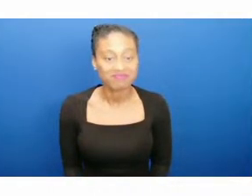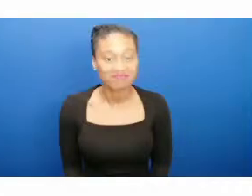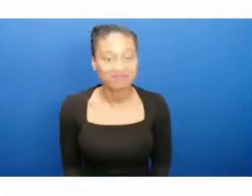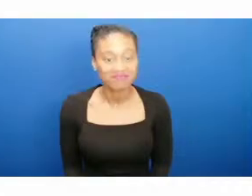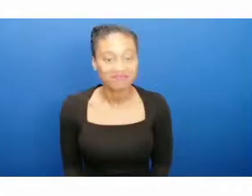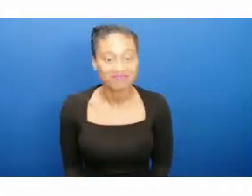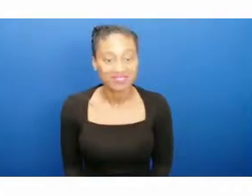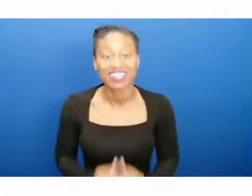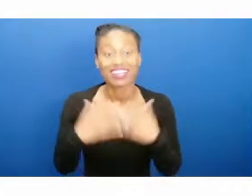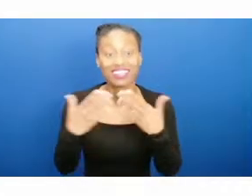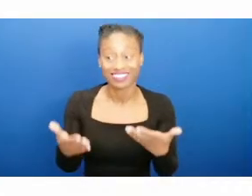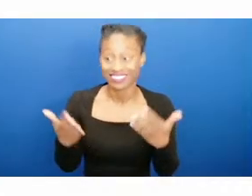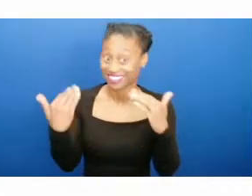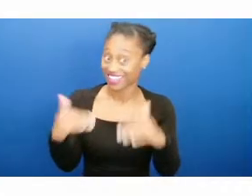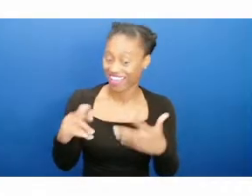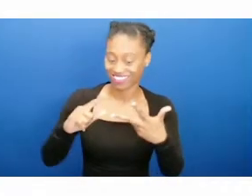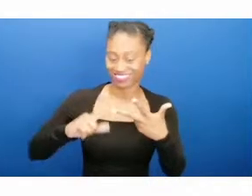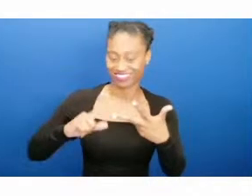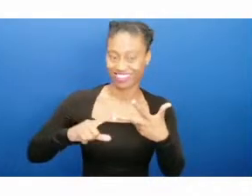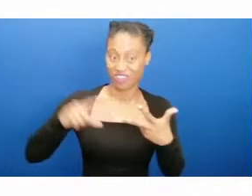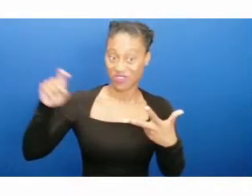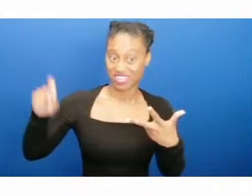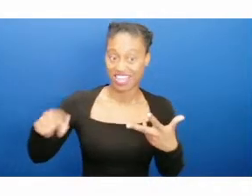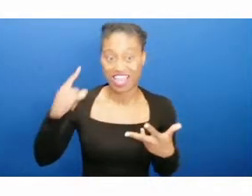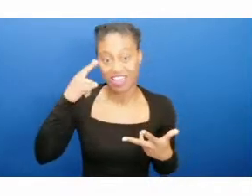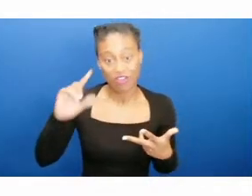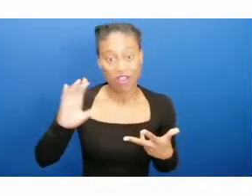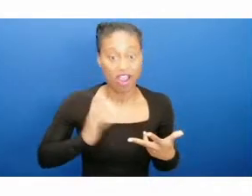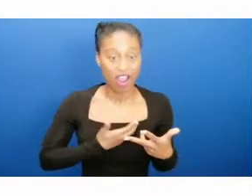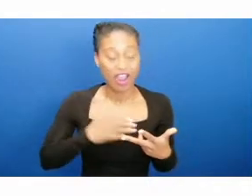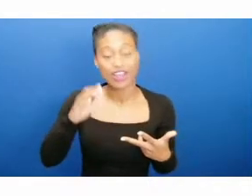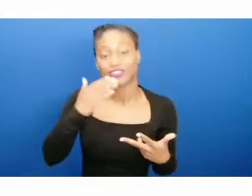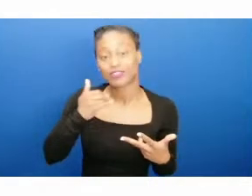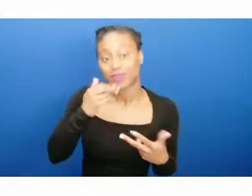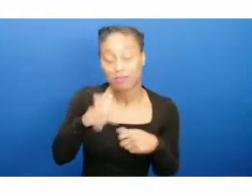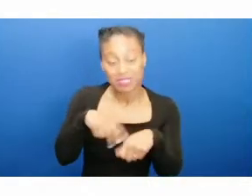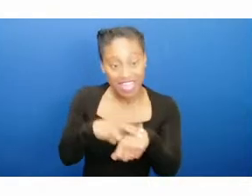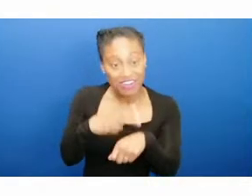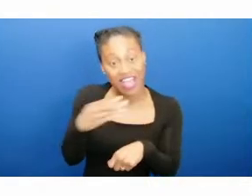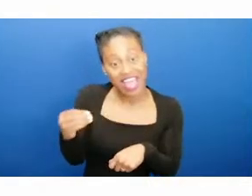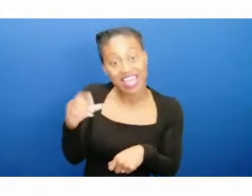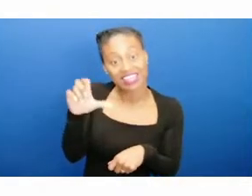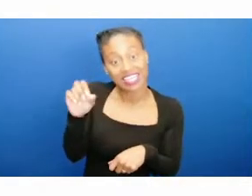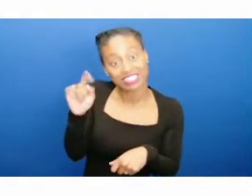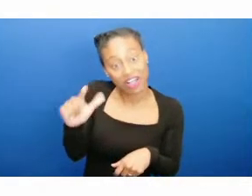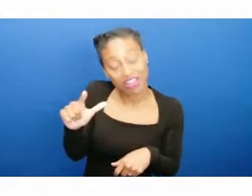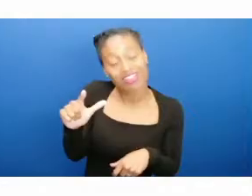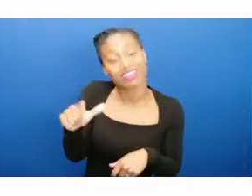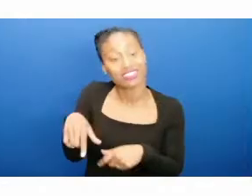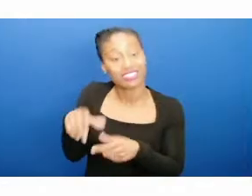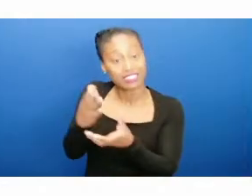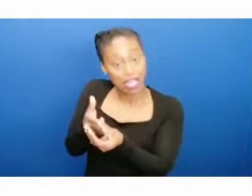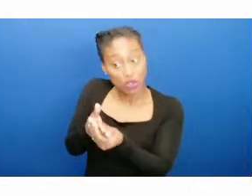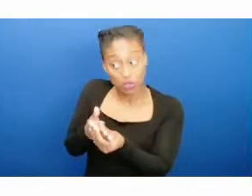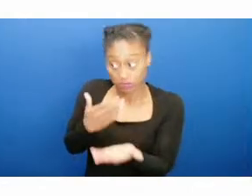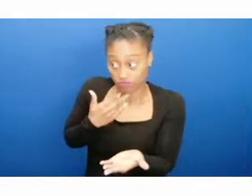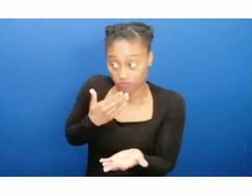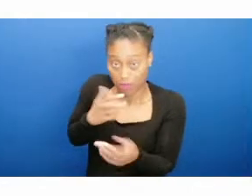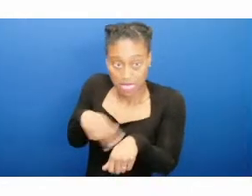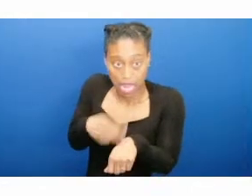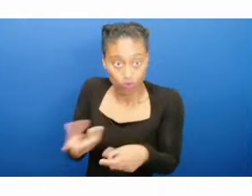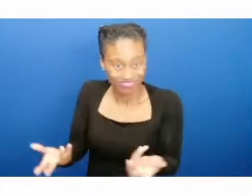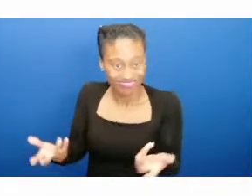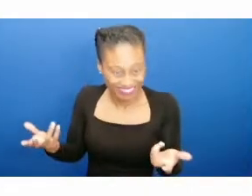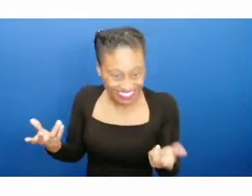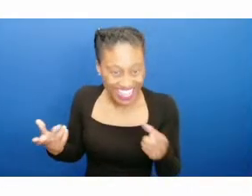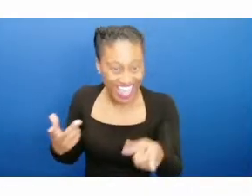The next main ingredient that we need for these sweet potato and lentil tacos is sweet potatoes. So I was able to get